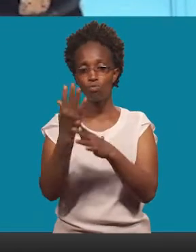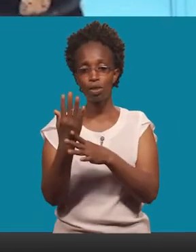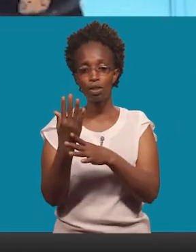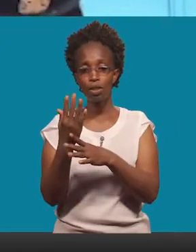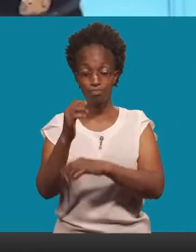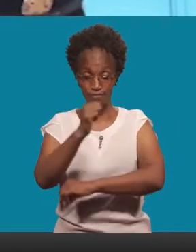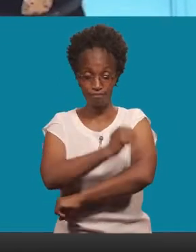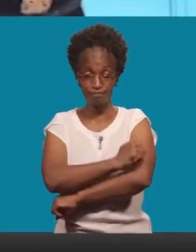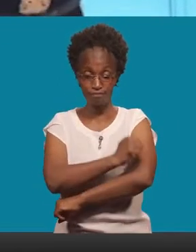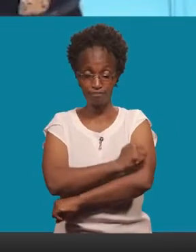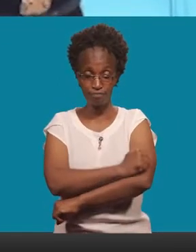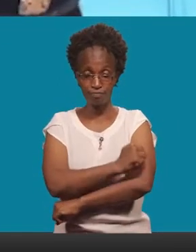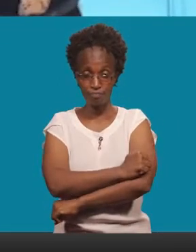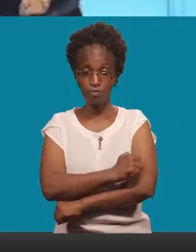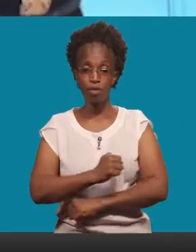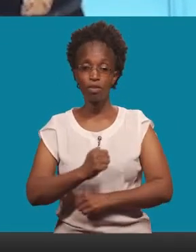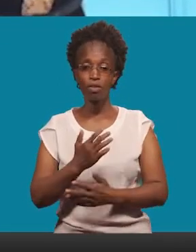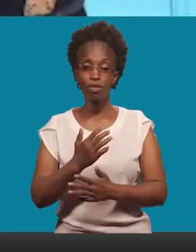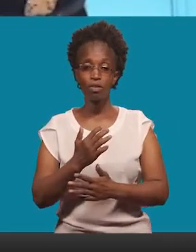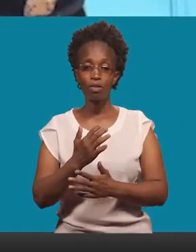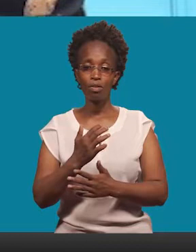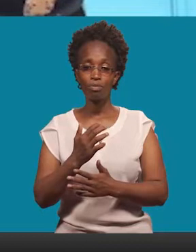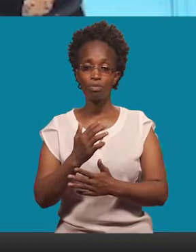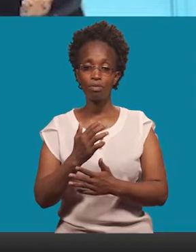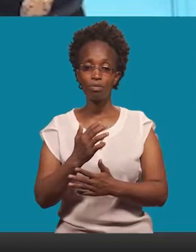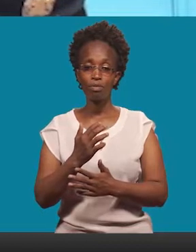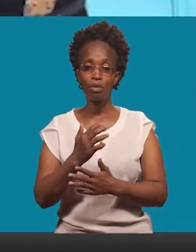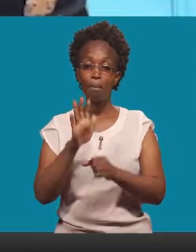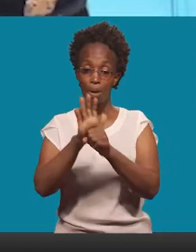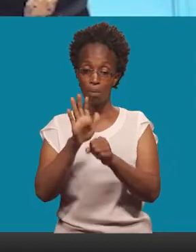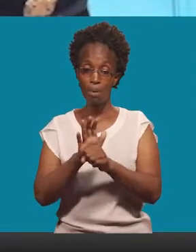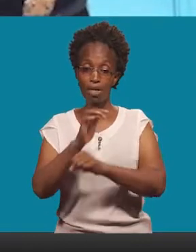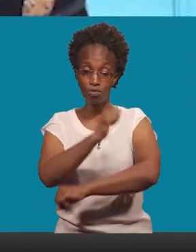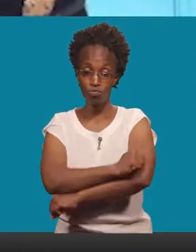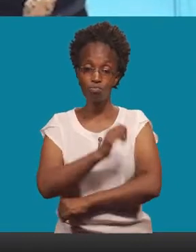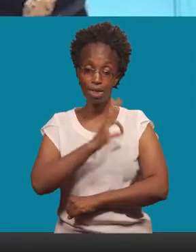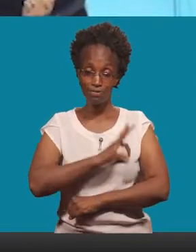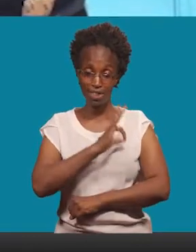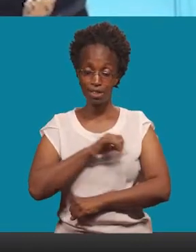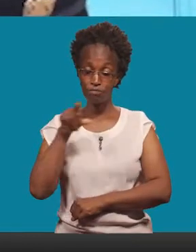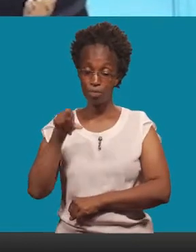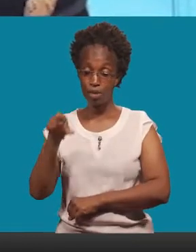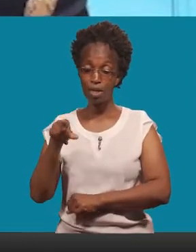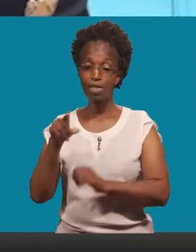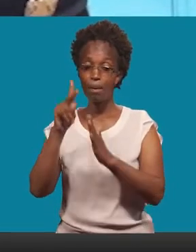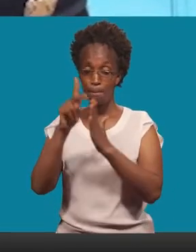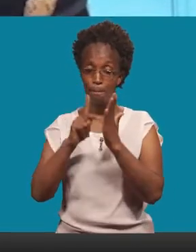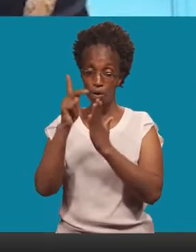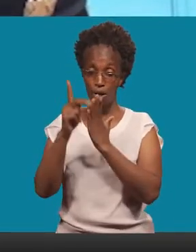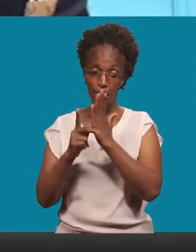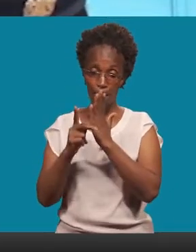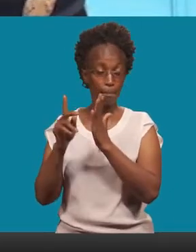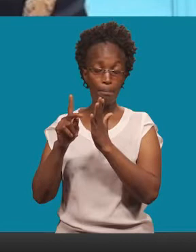about 31 billion Kenya shillings in various schools. One of the schools that has benefited from that program is Moi Girls here in